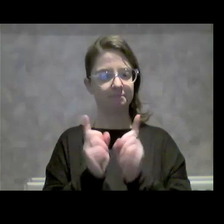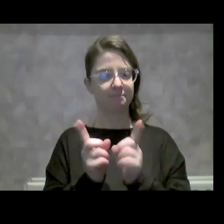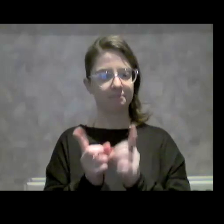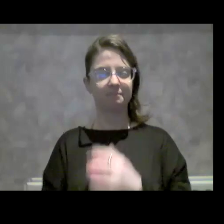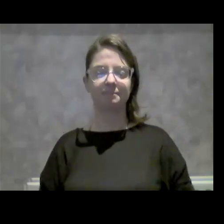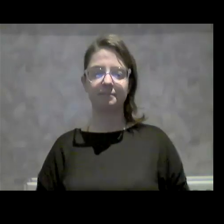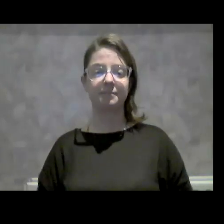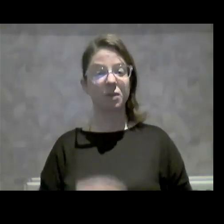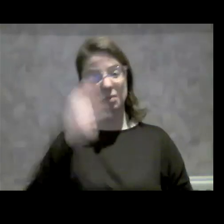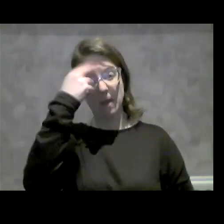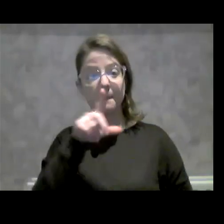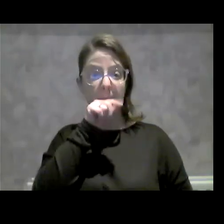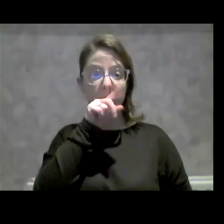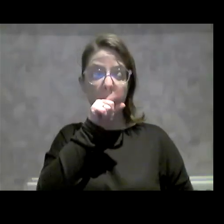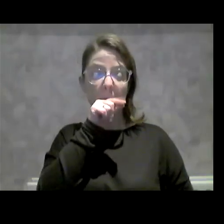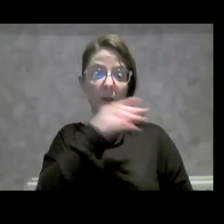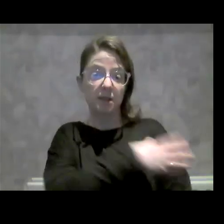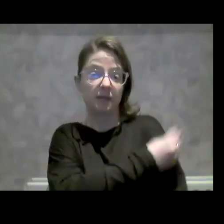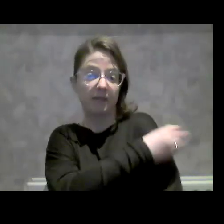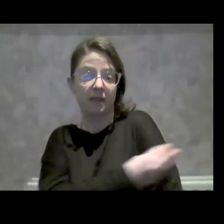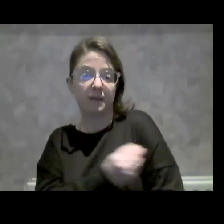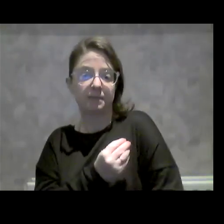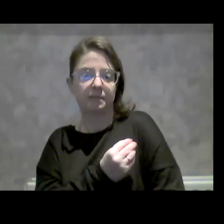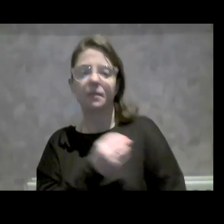Feather. No relation to the Billie Eilish song.